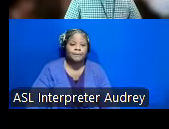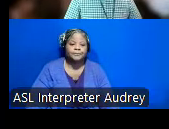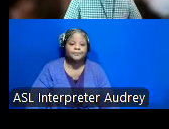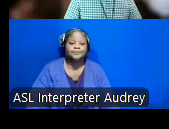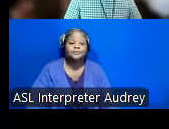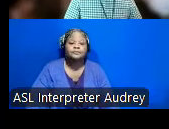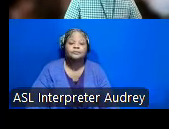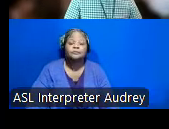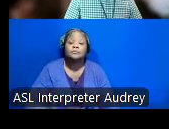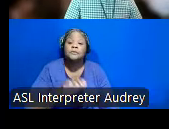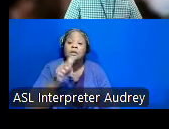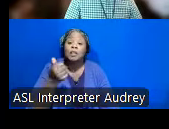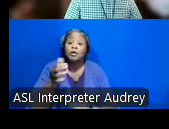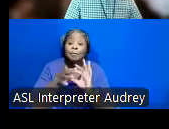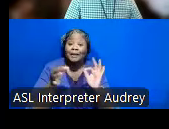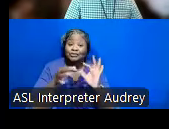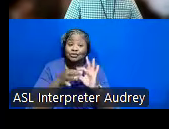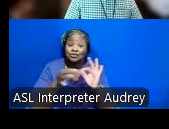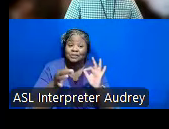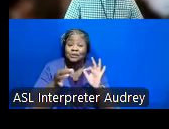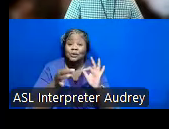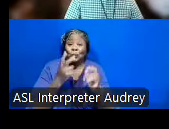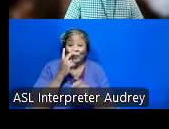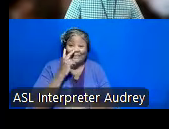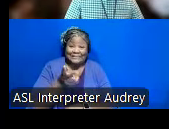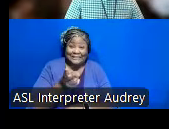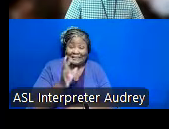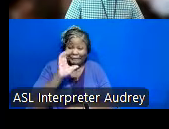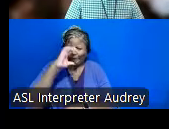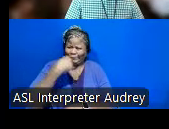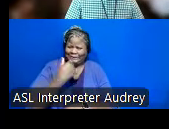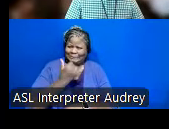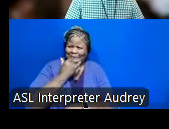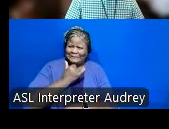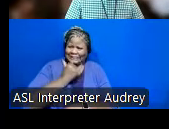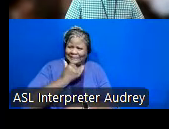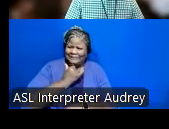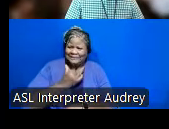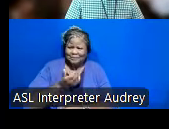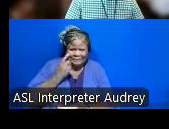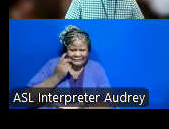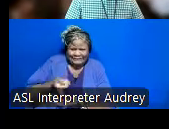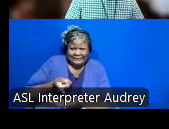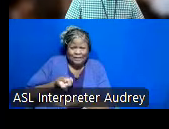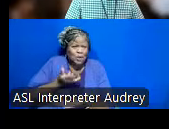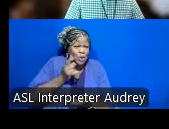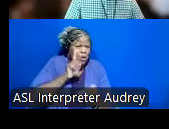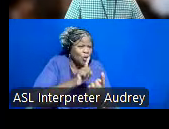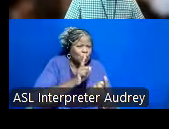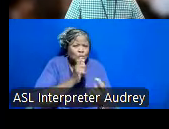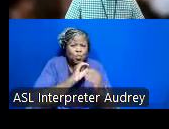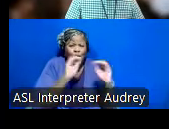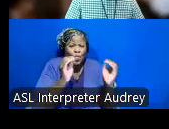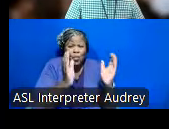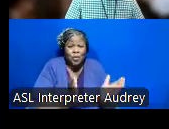Another mentioned when we encounter very egregious mistakes or errors, now we don't have anybody to go to for that, which